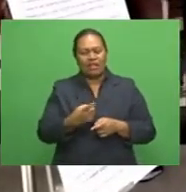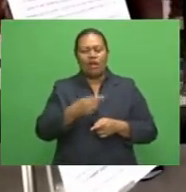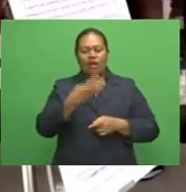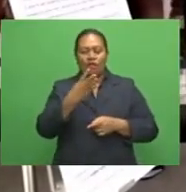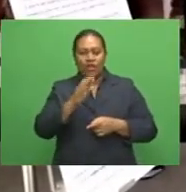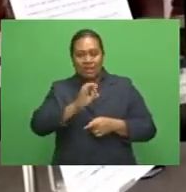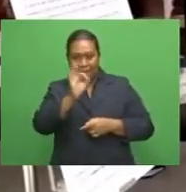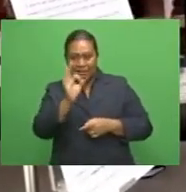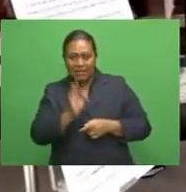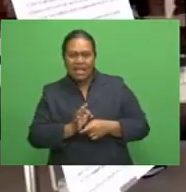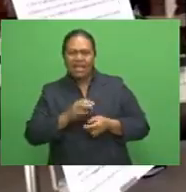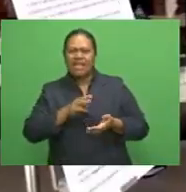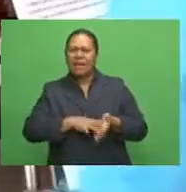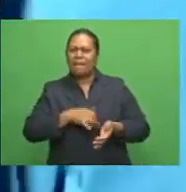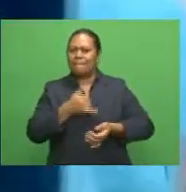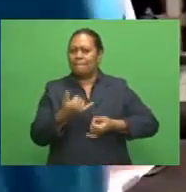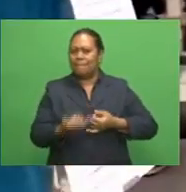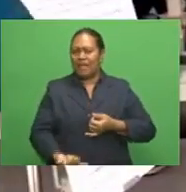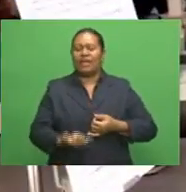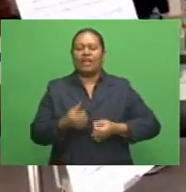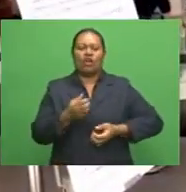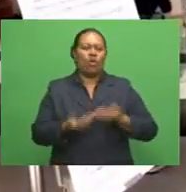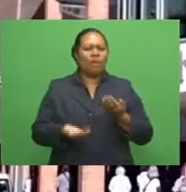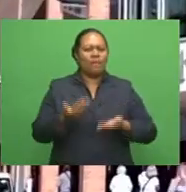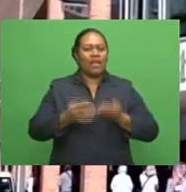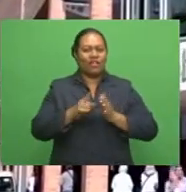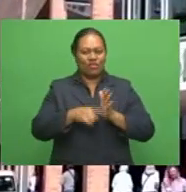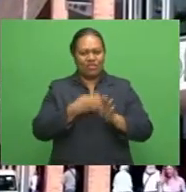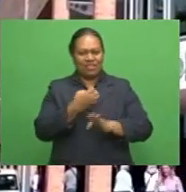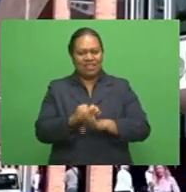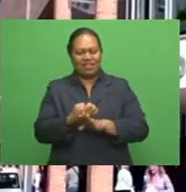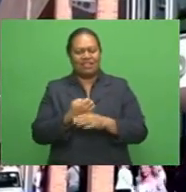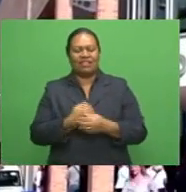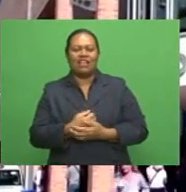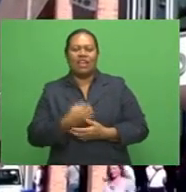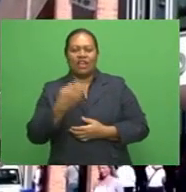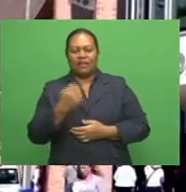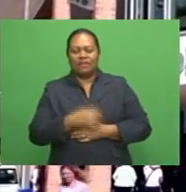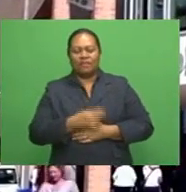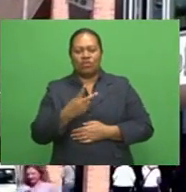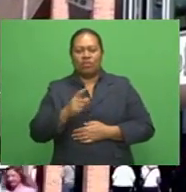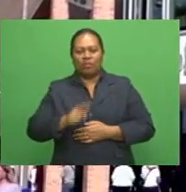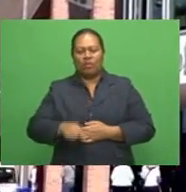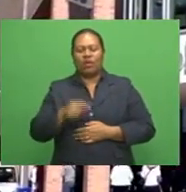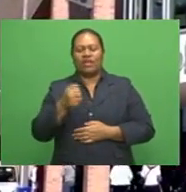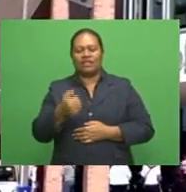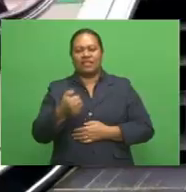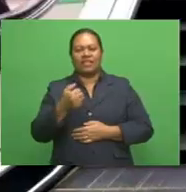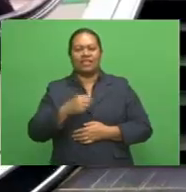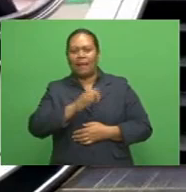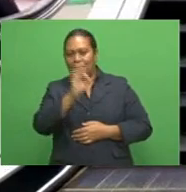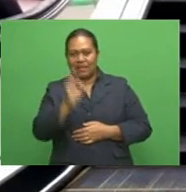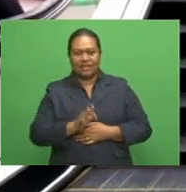May. Compared with June 2019, sales were down 1.6%, but that was a much smaller fall than the